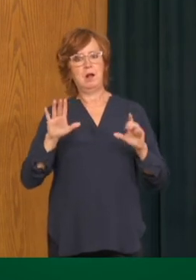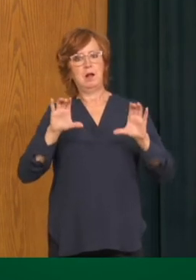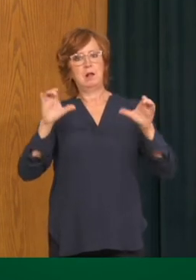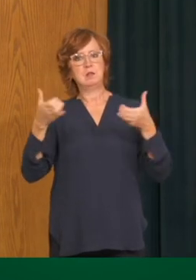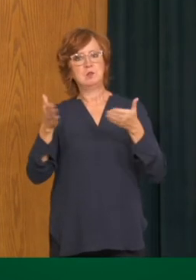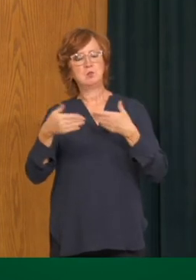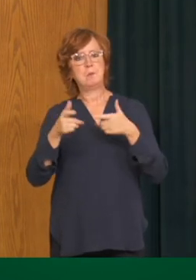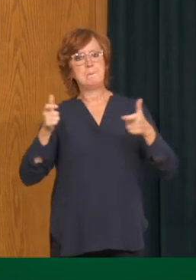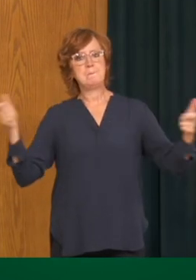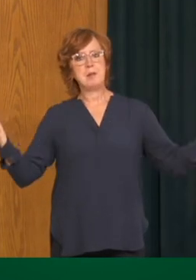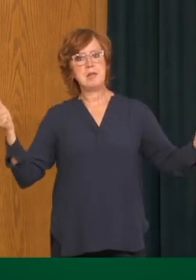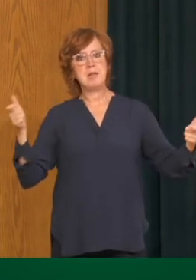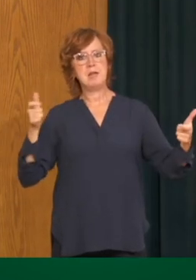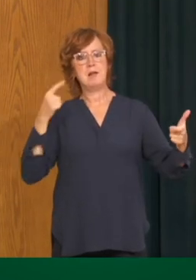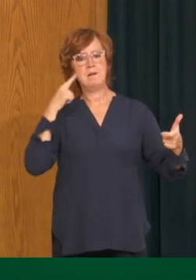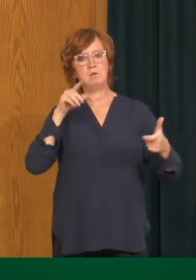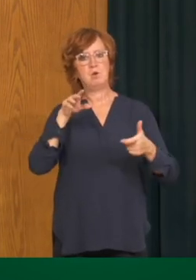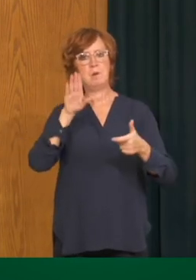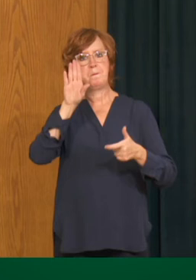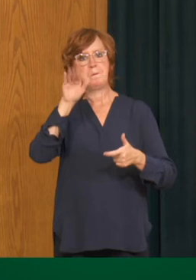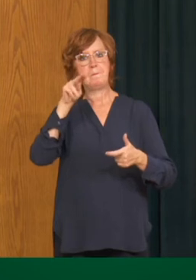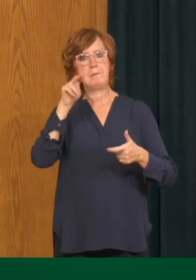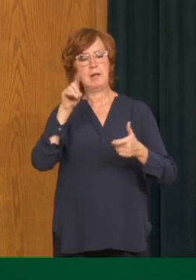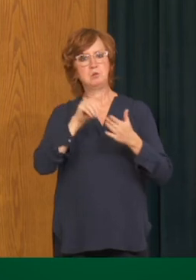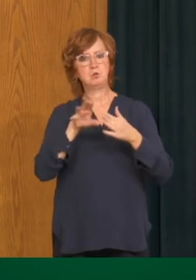is a larger classroom.